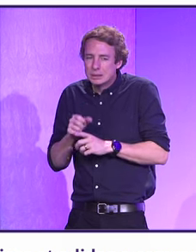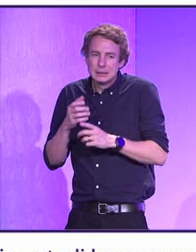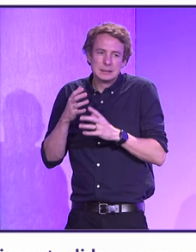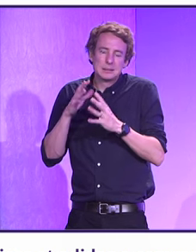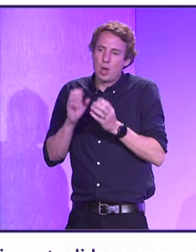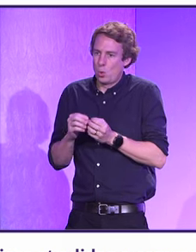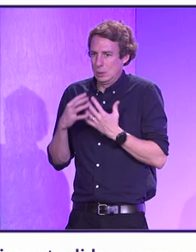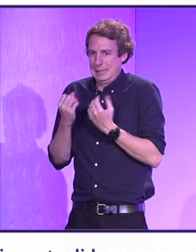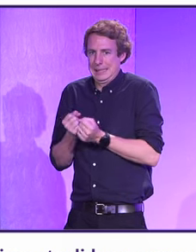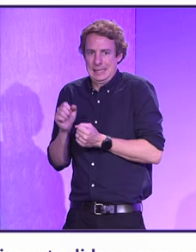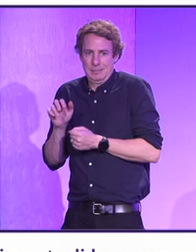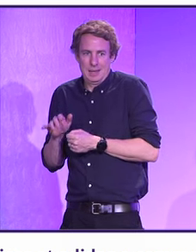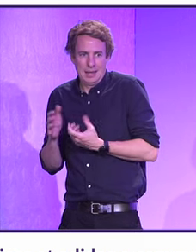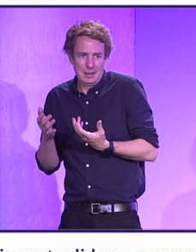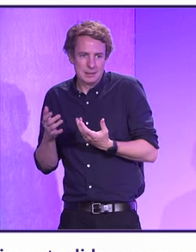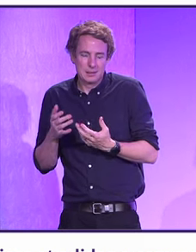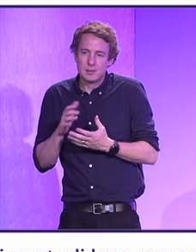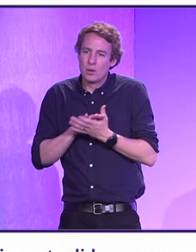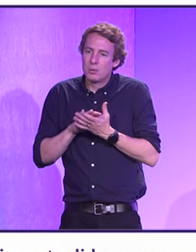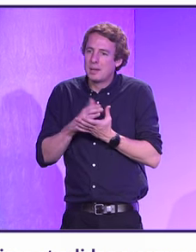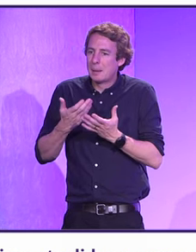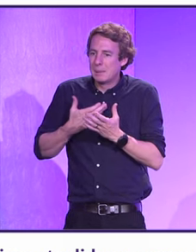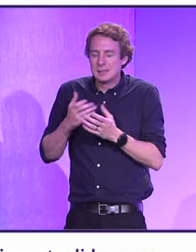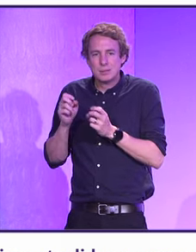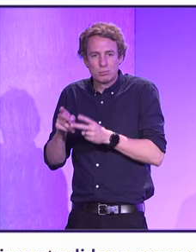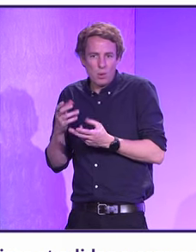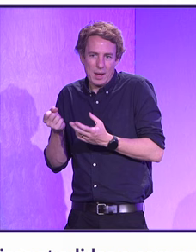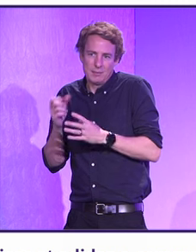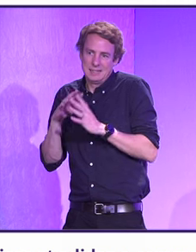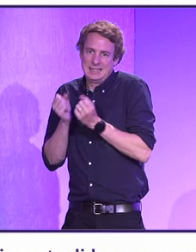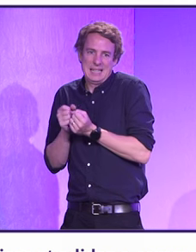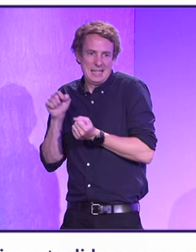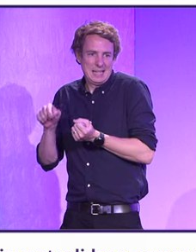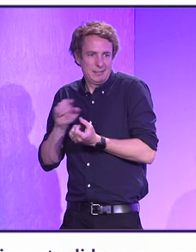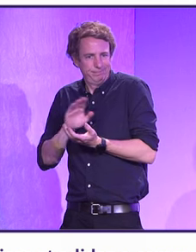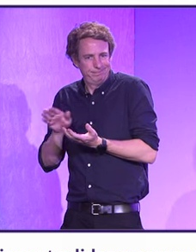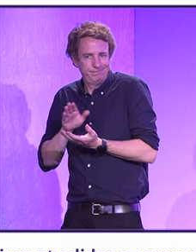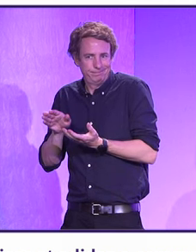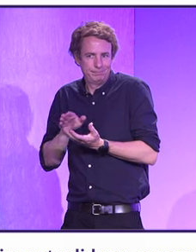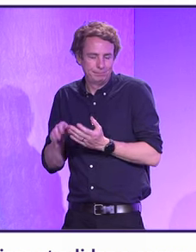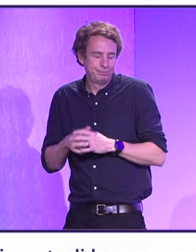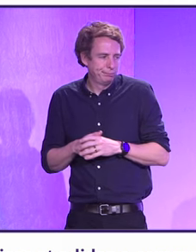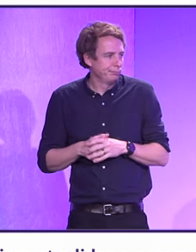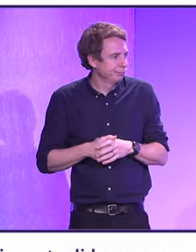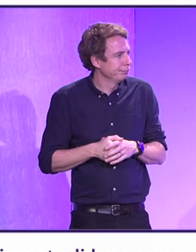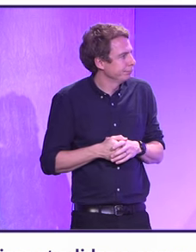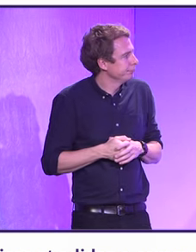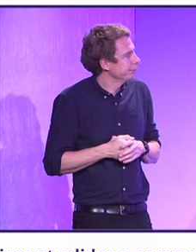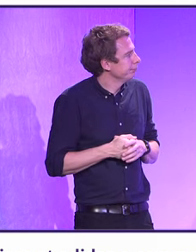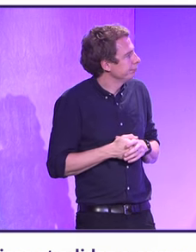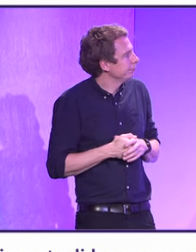have the whole dev team. And so the dev needs to go through the Visual Studio Code and then Teams. That's the two tools that they mostly need